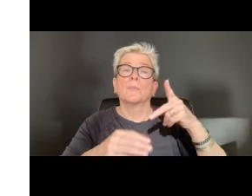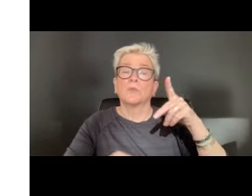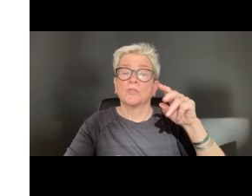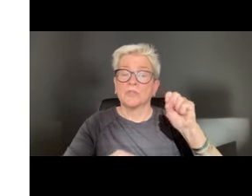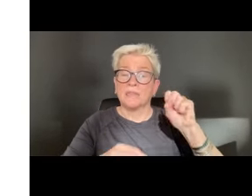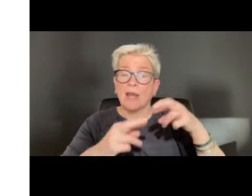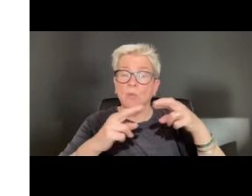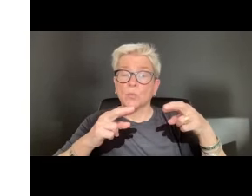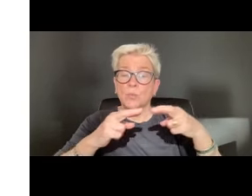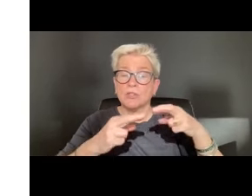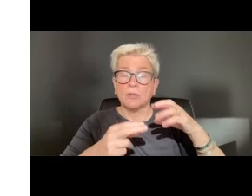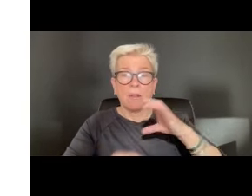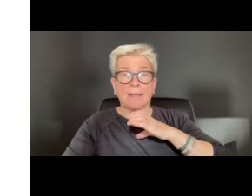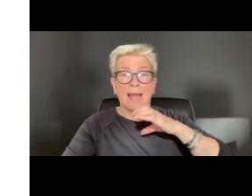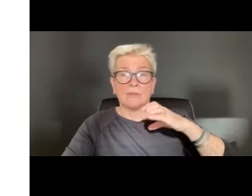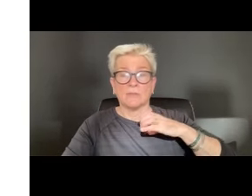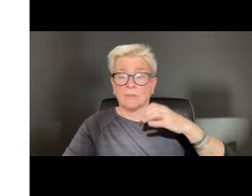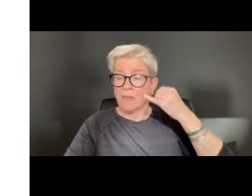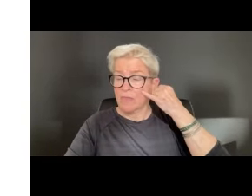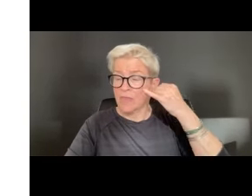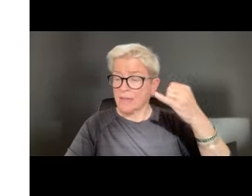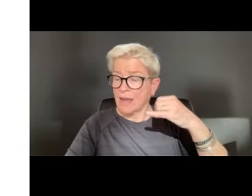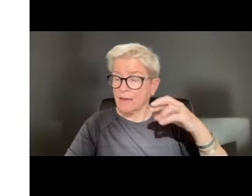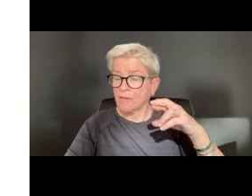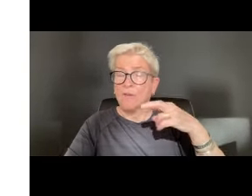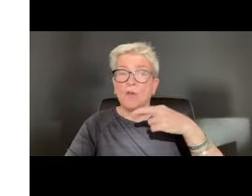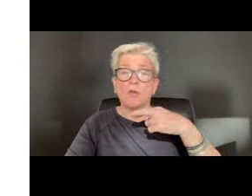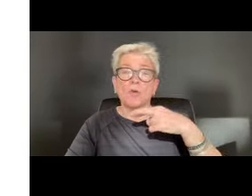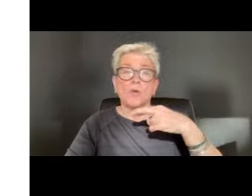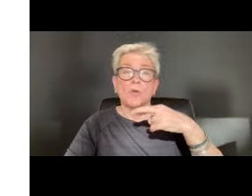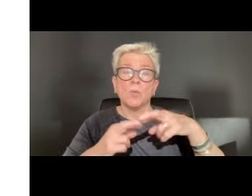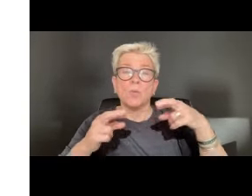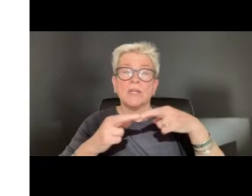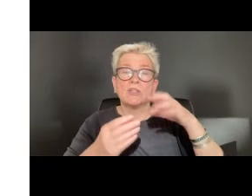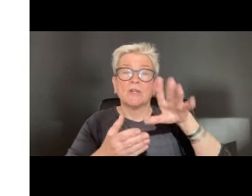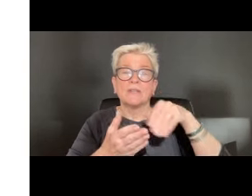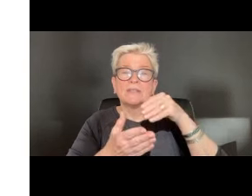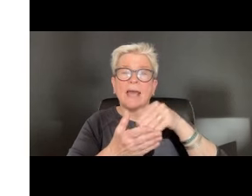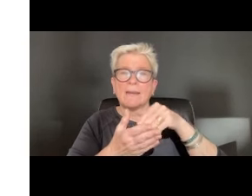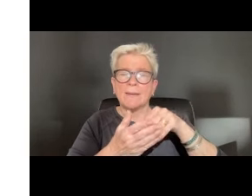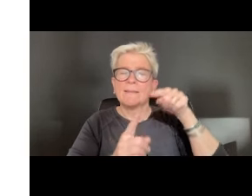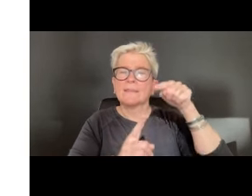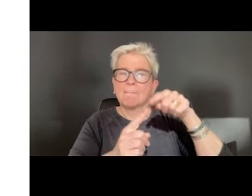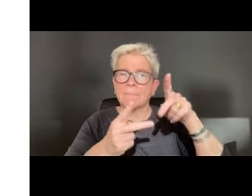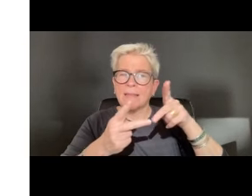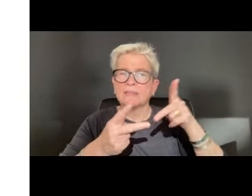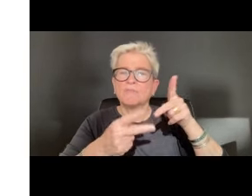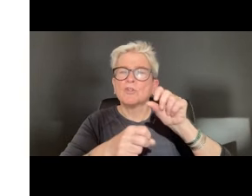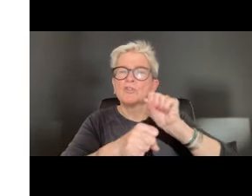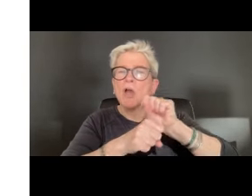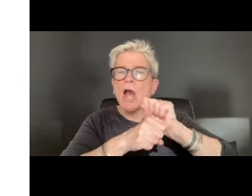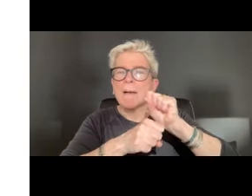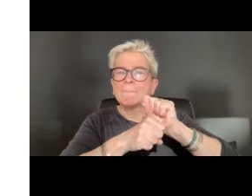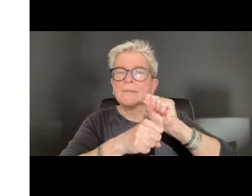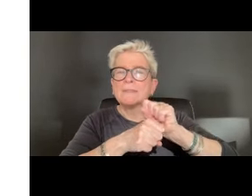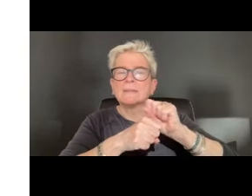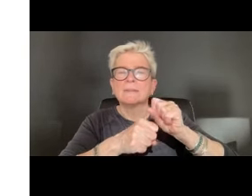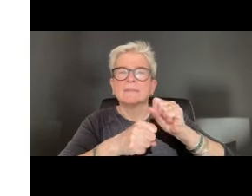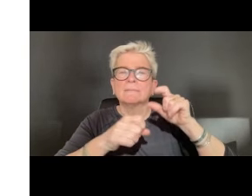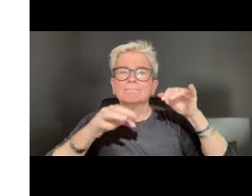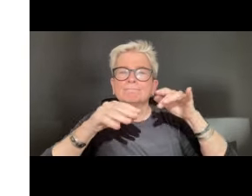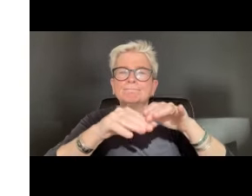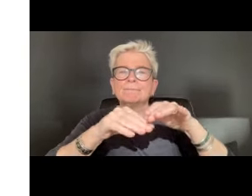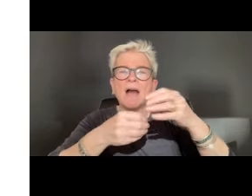this concept of regional centers being major job centers, particularly office and other commercial